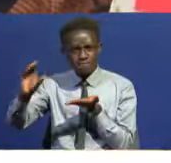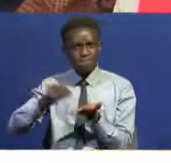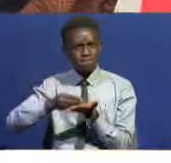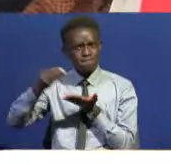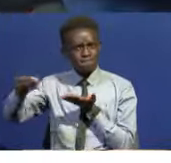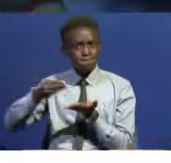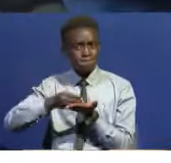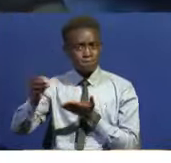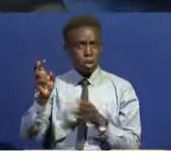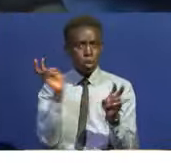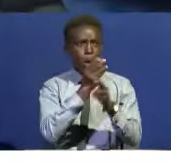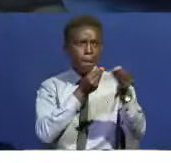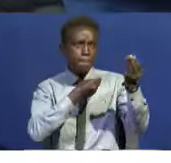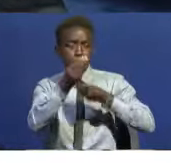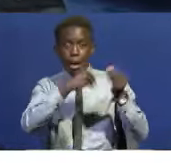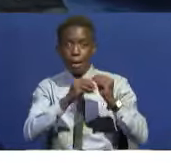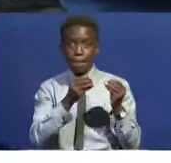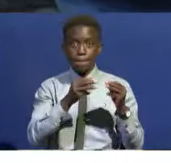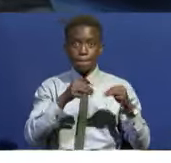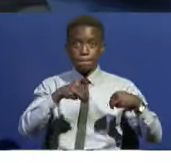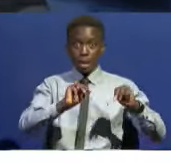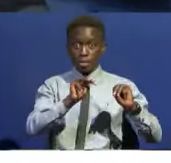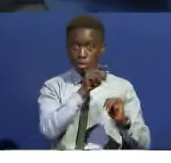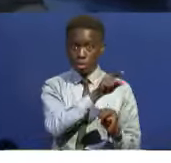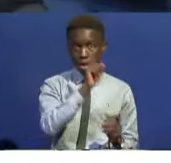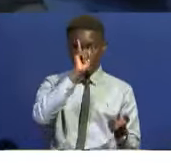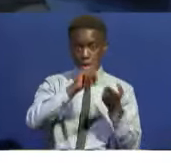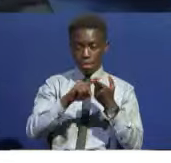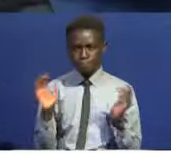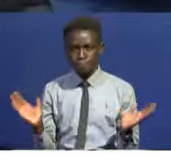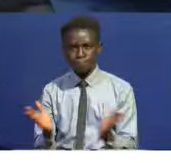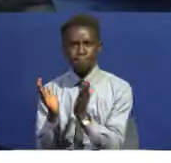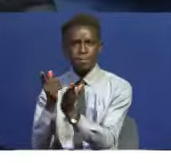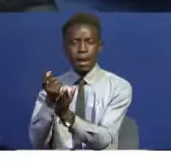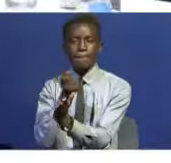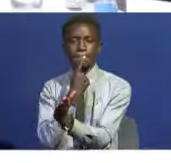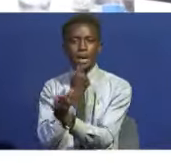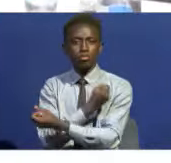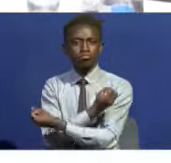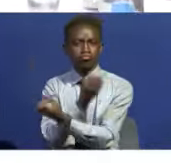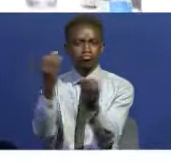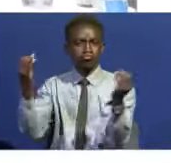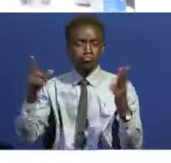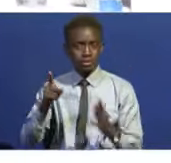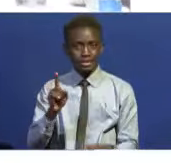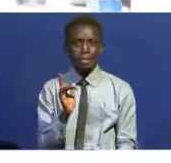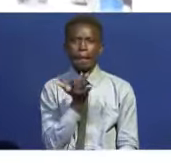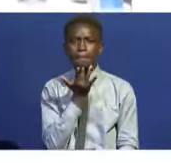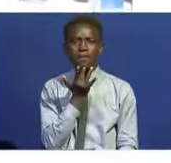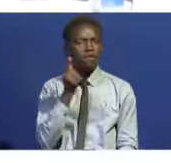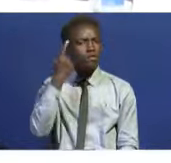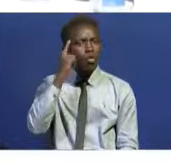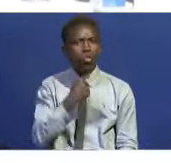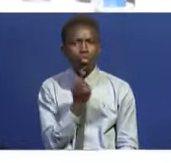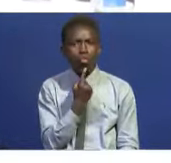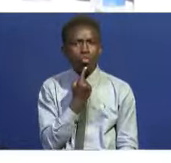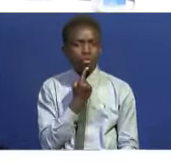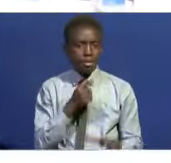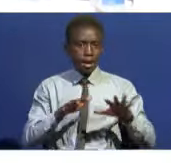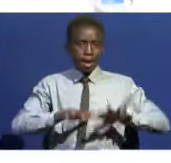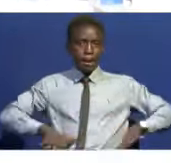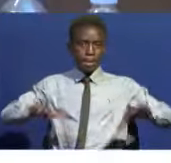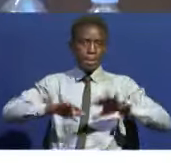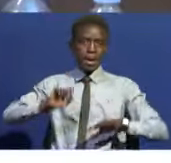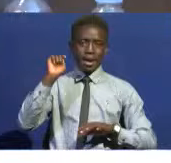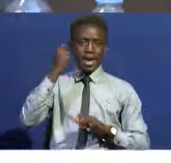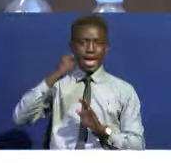methods, including partnership to promote local manufacturing of medical supplies and preferences for locally produced health products.